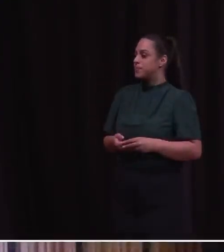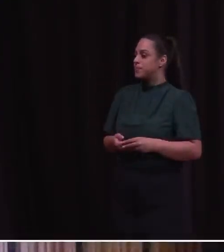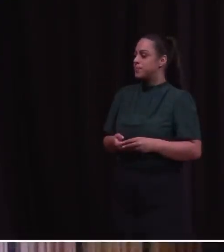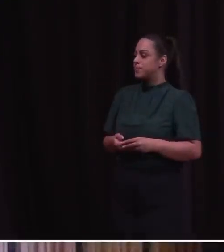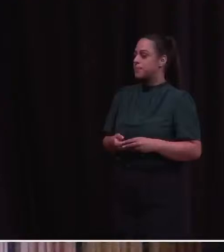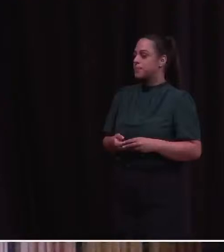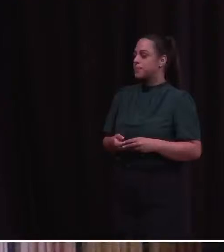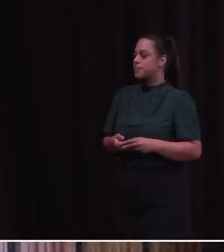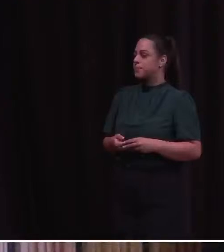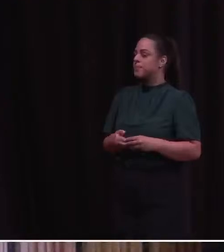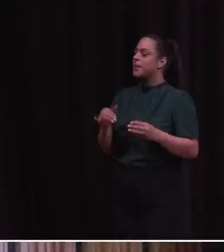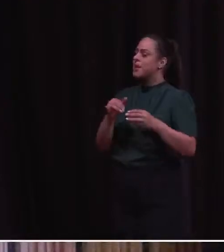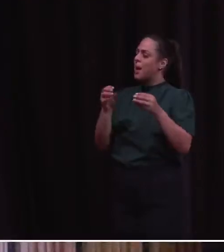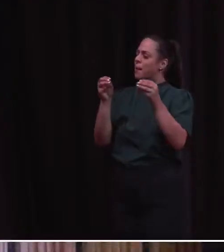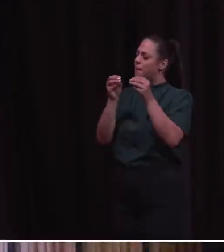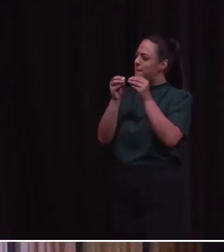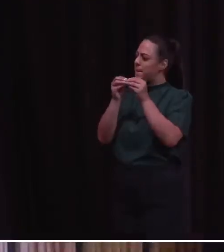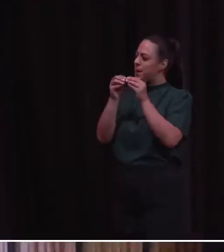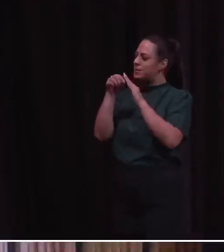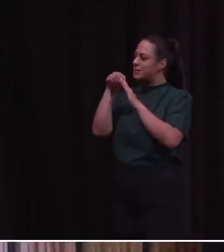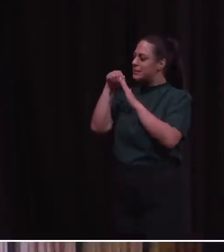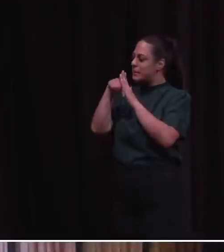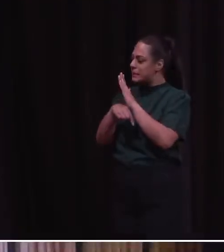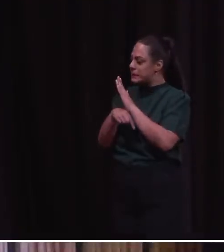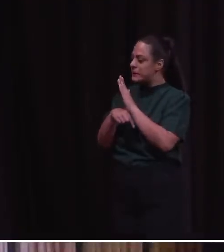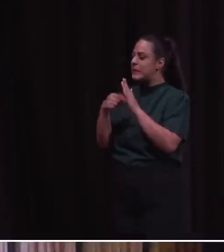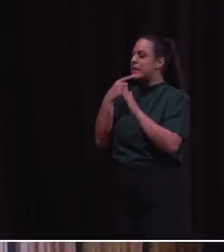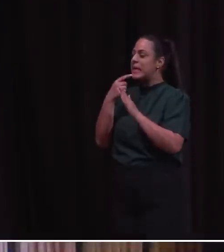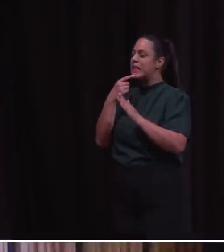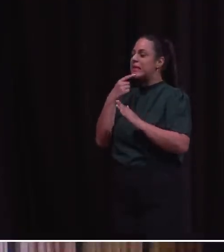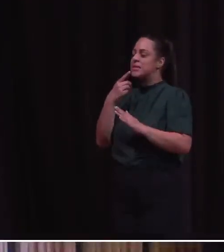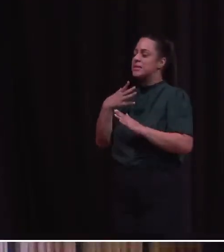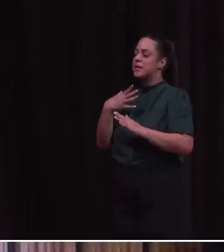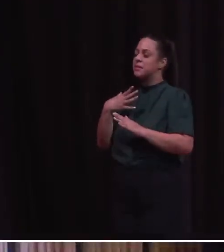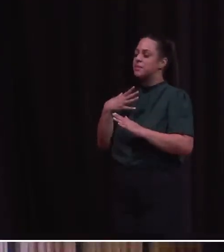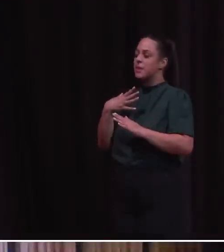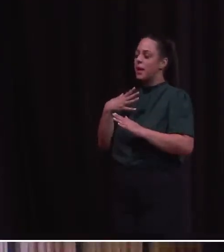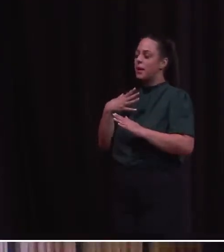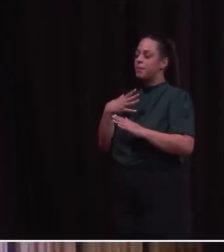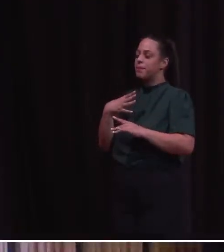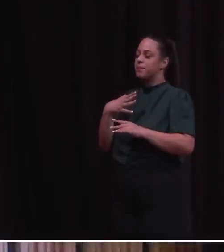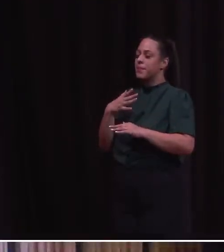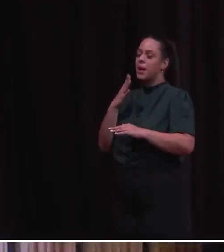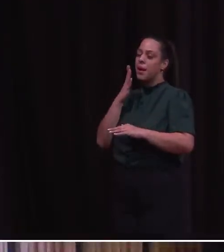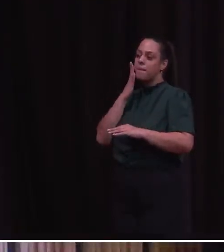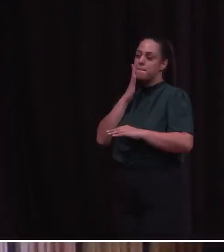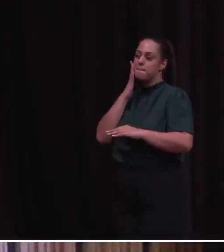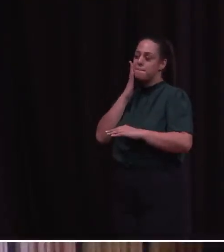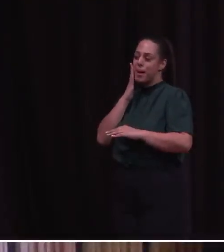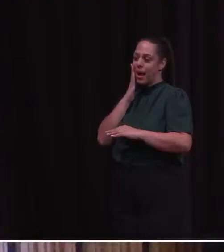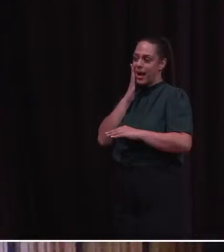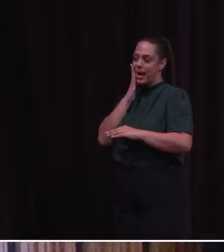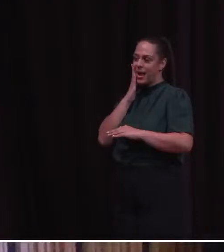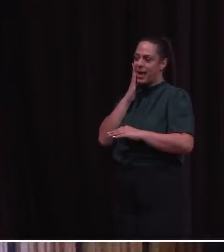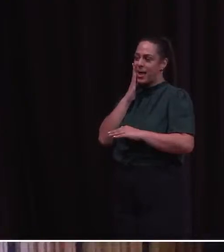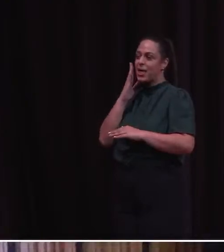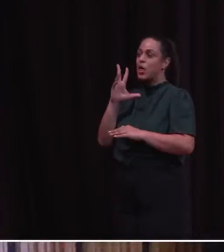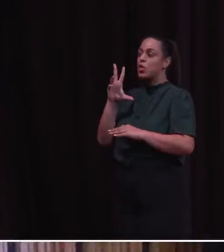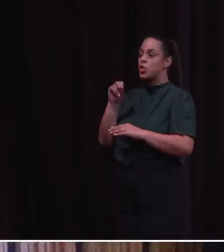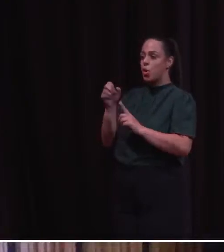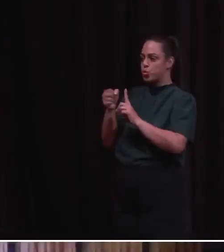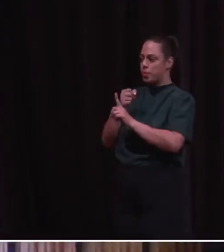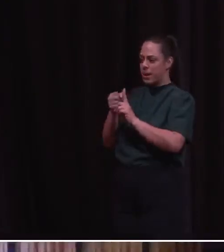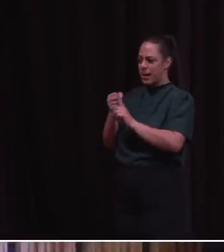feminism. Everywhere you look, we're in trouble. Things are difficult. And so I think